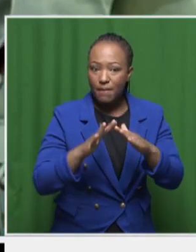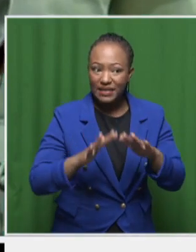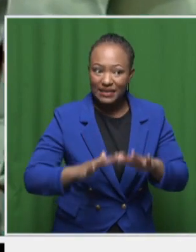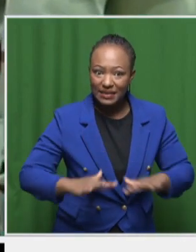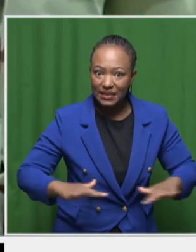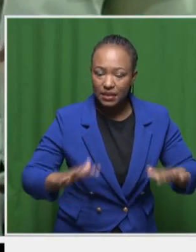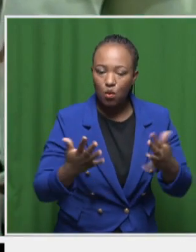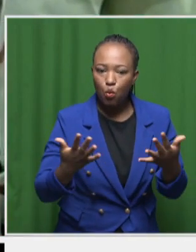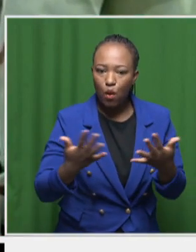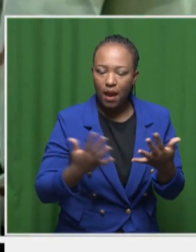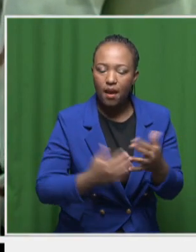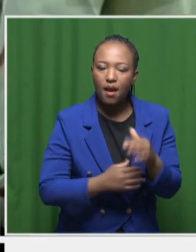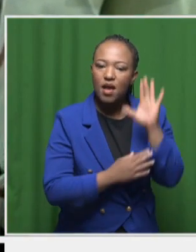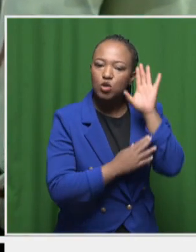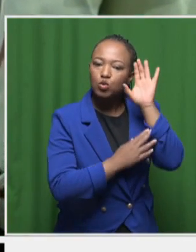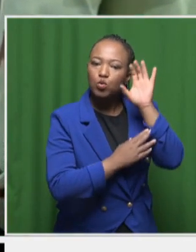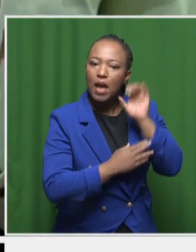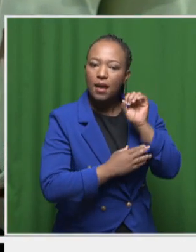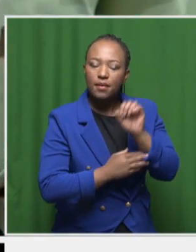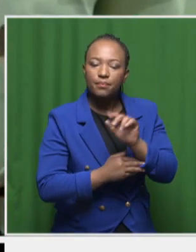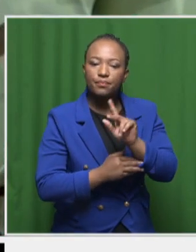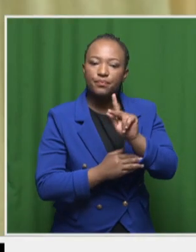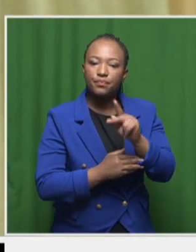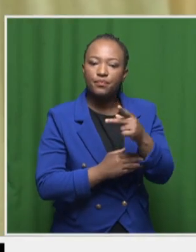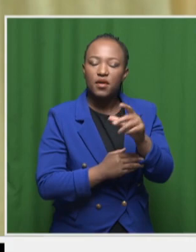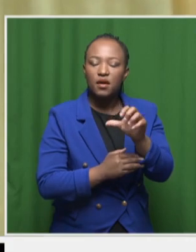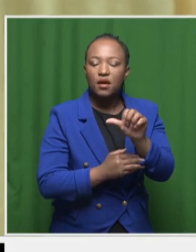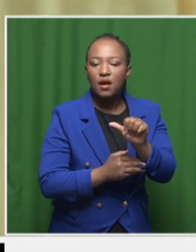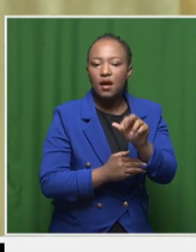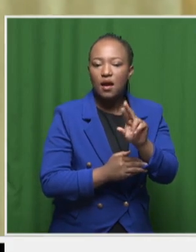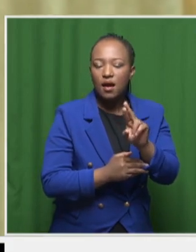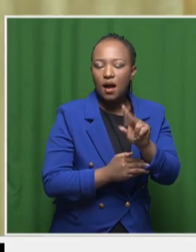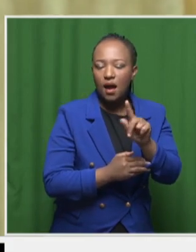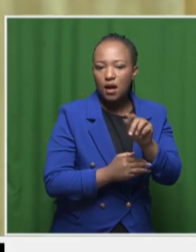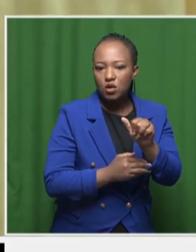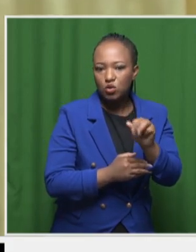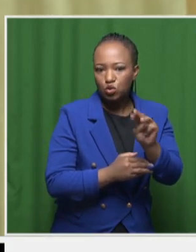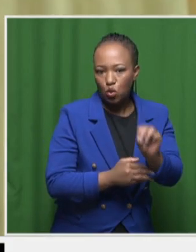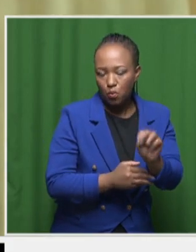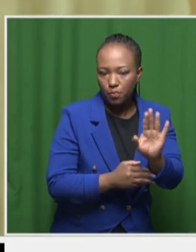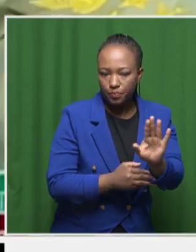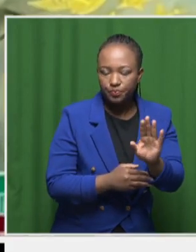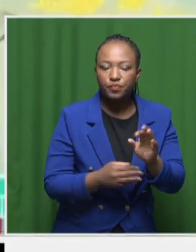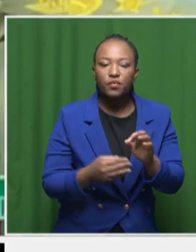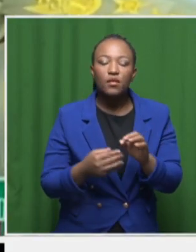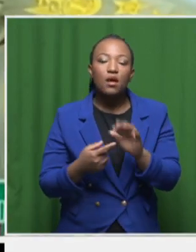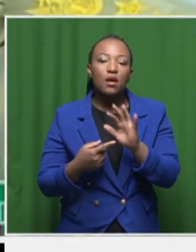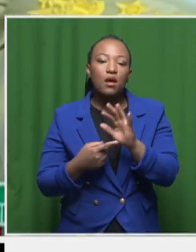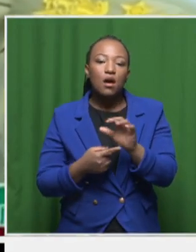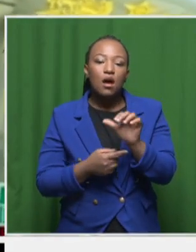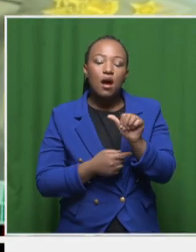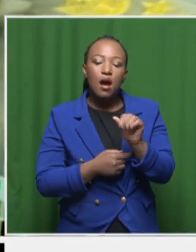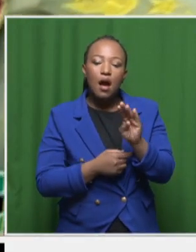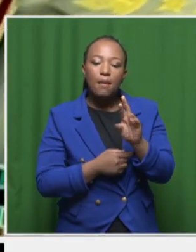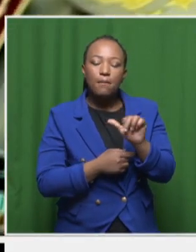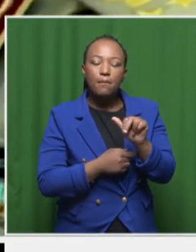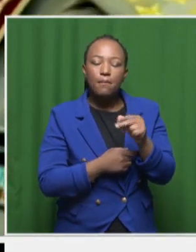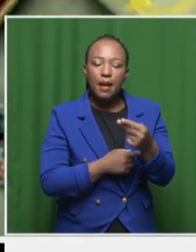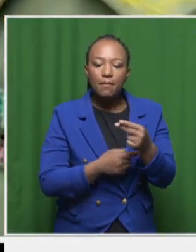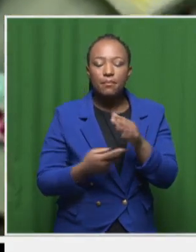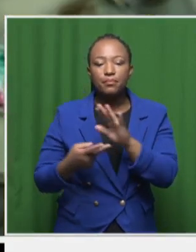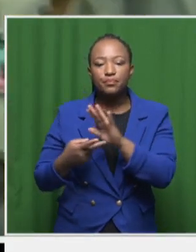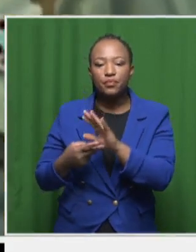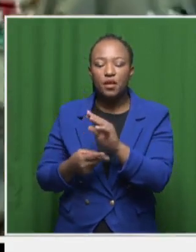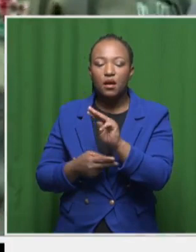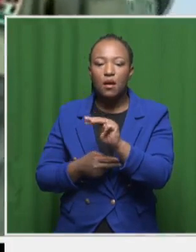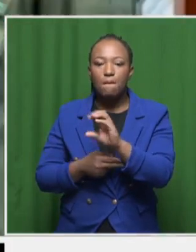Khartoum. General Abdel Fattah al-Burhan, who leads the Sudanese armed forces, and General Mohammed Hamdan Dagalo,